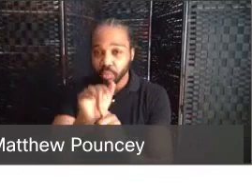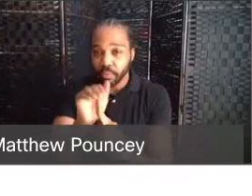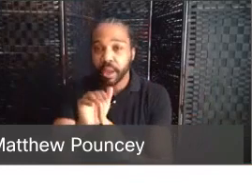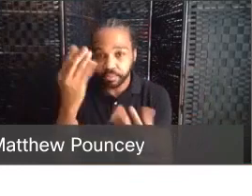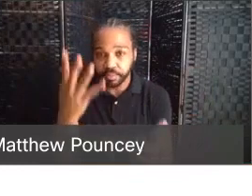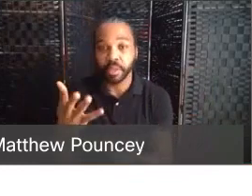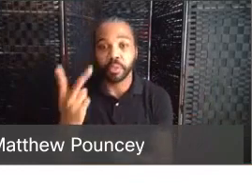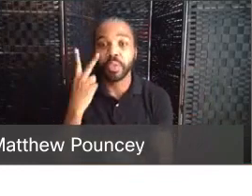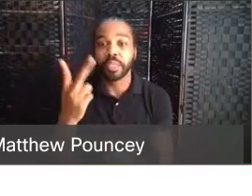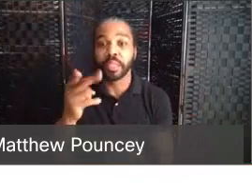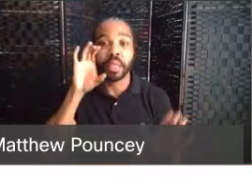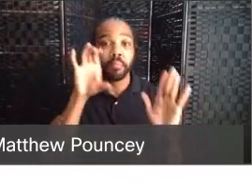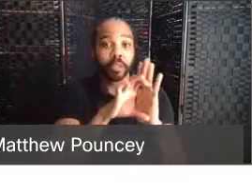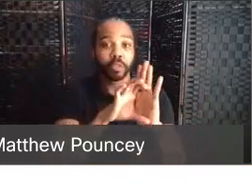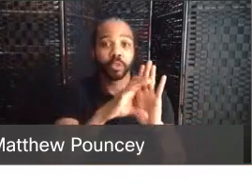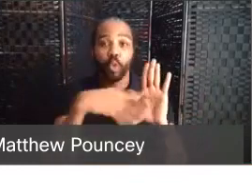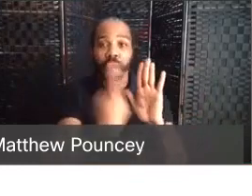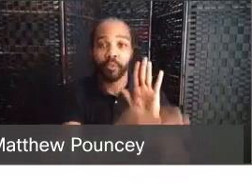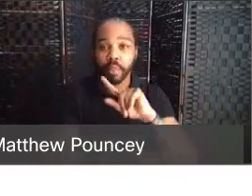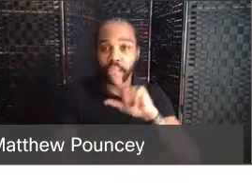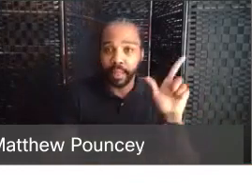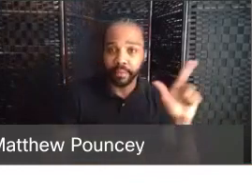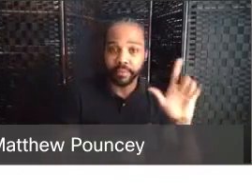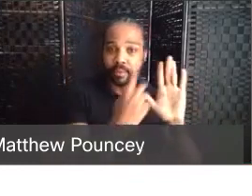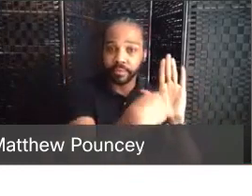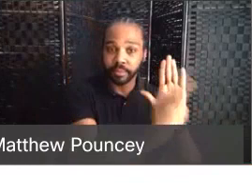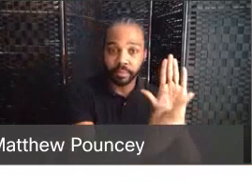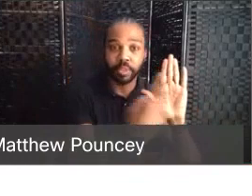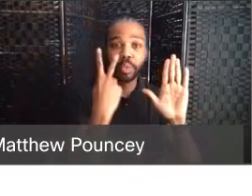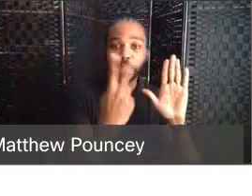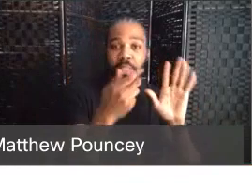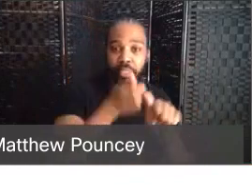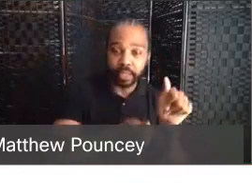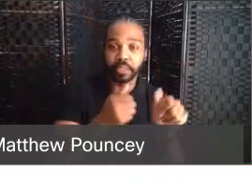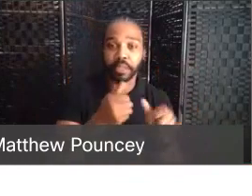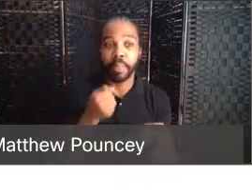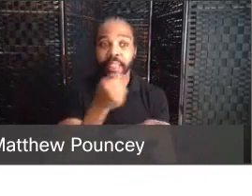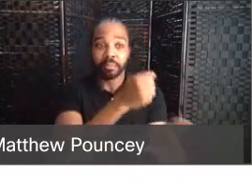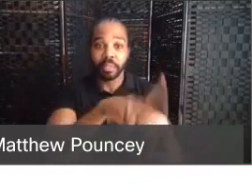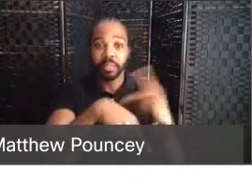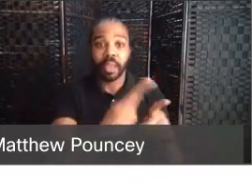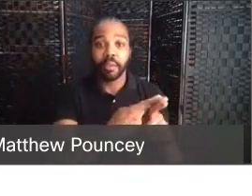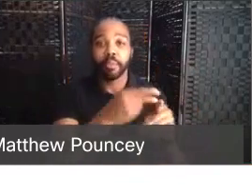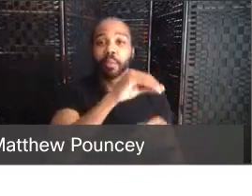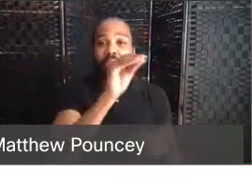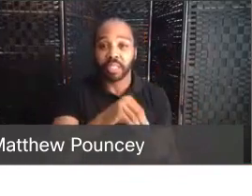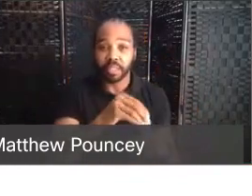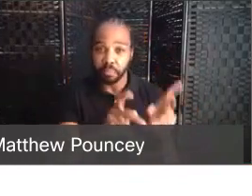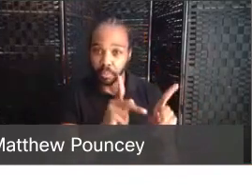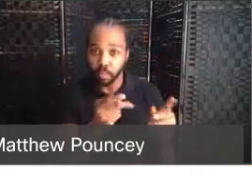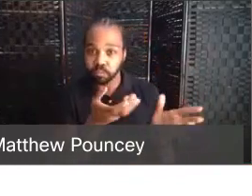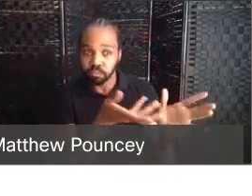graph on the left that shows for each of those placement types the percentage of people, or